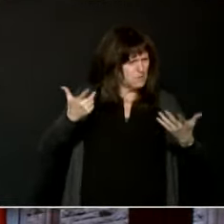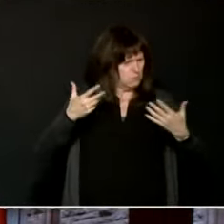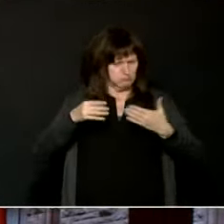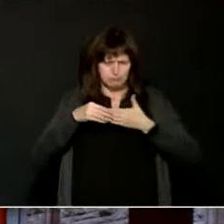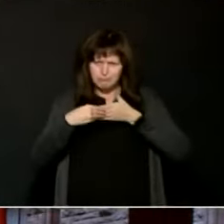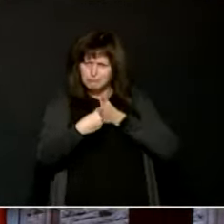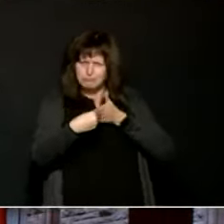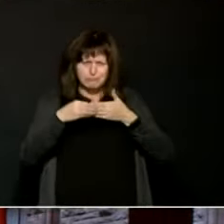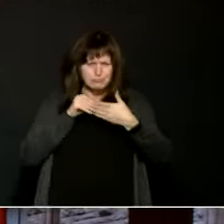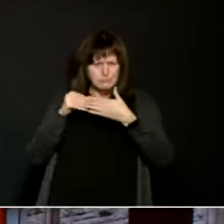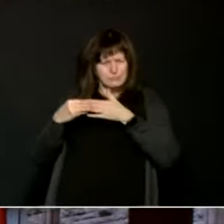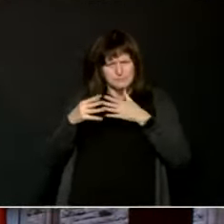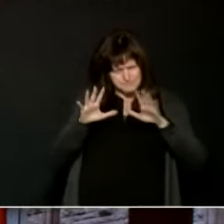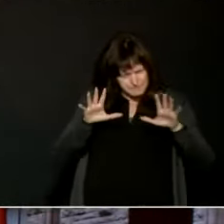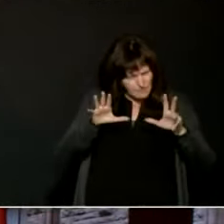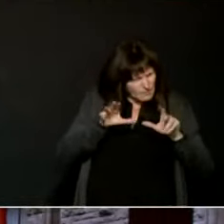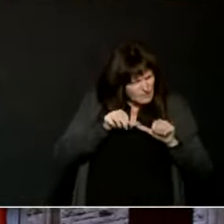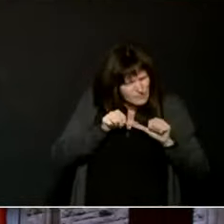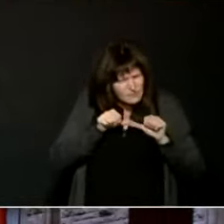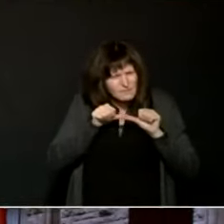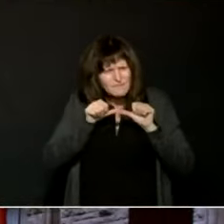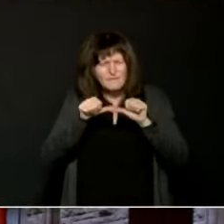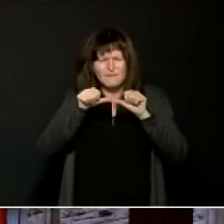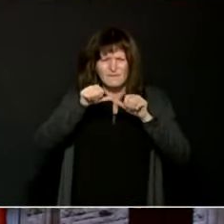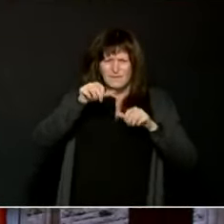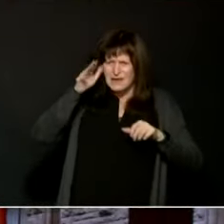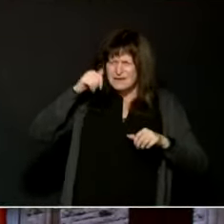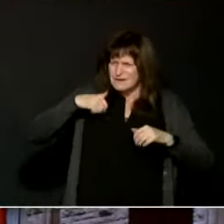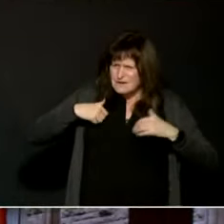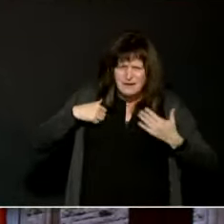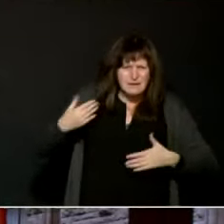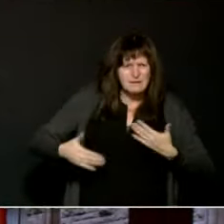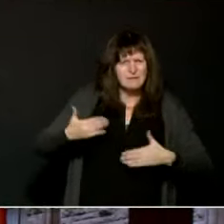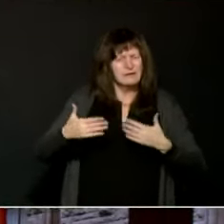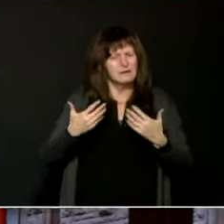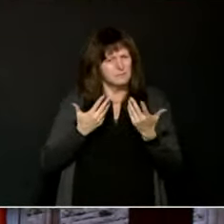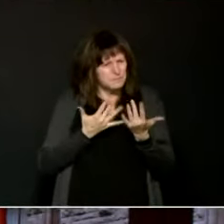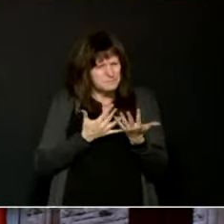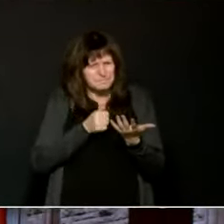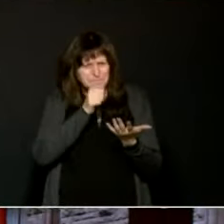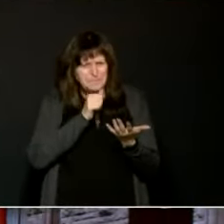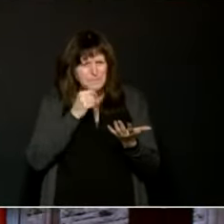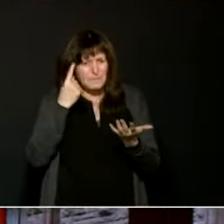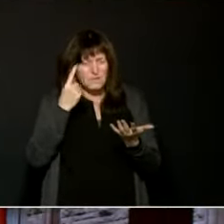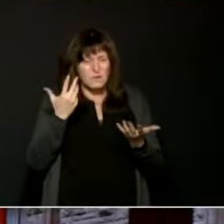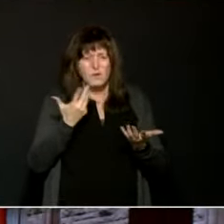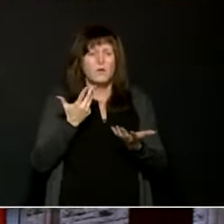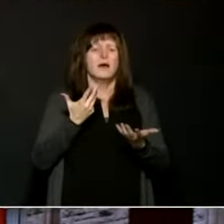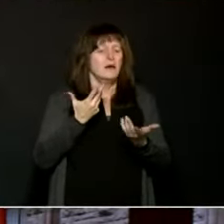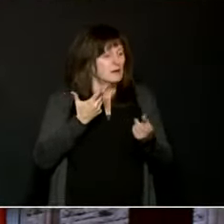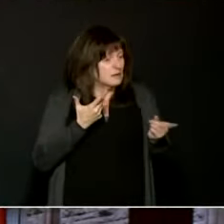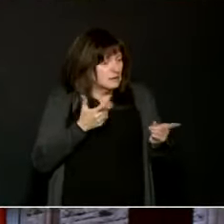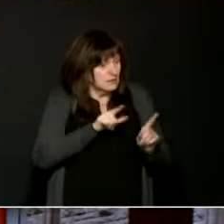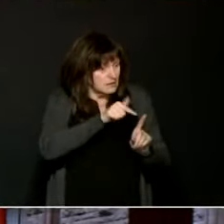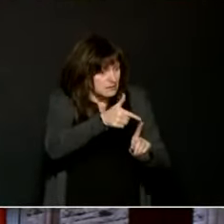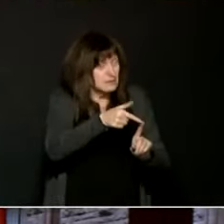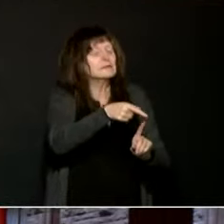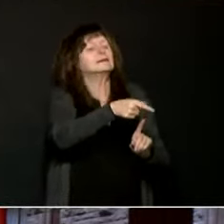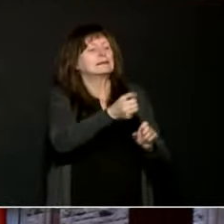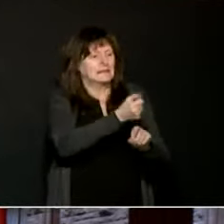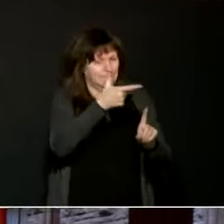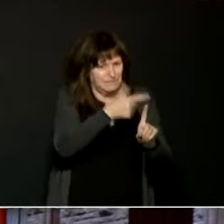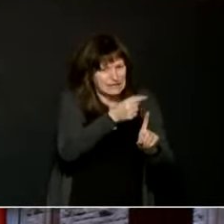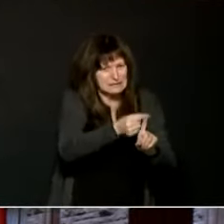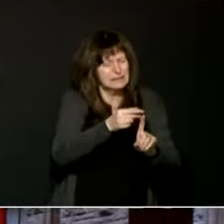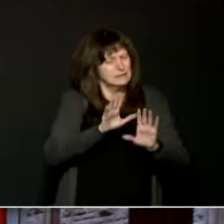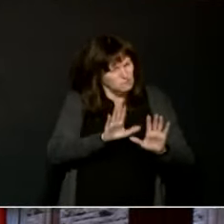stay consistent, stay vigilant, do what you need to do, wait for your vaccine, and with that, we will,